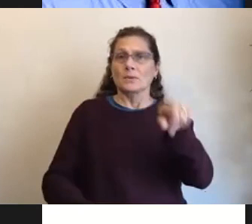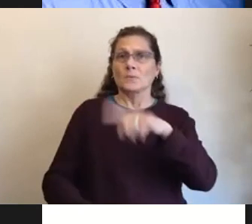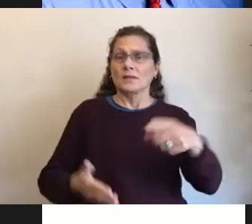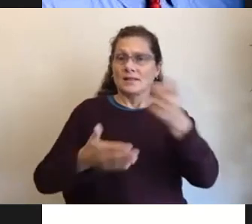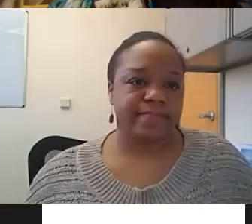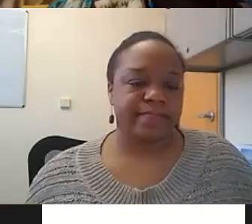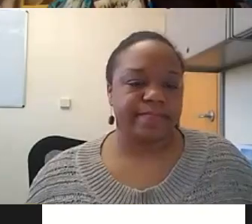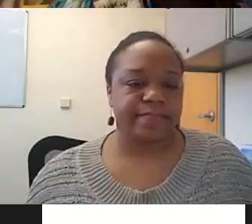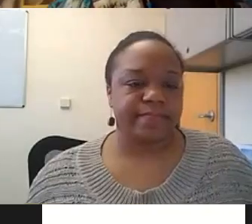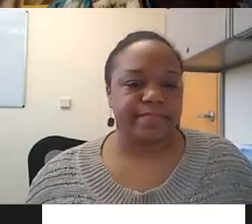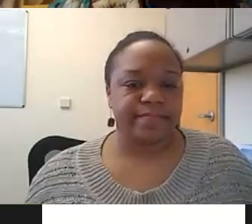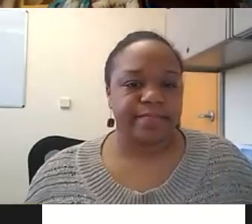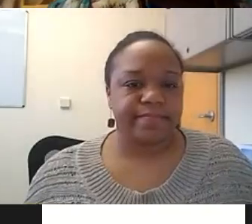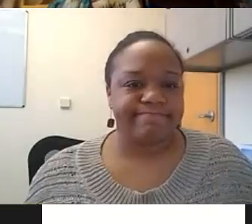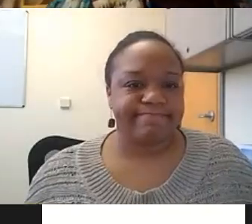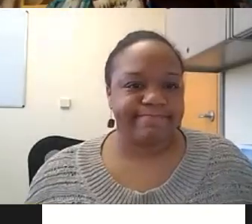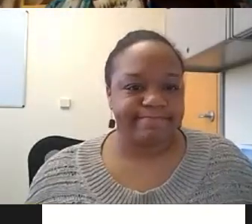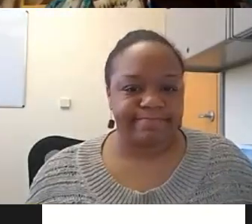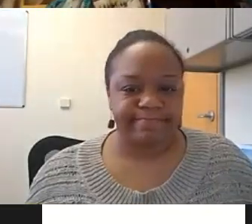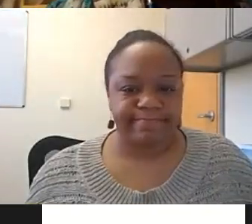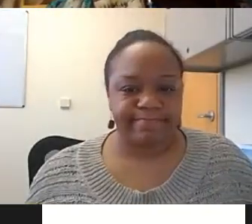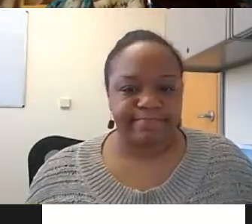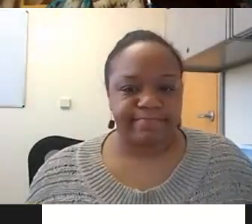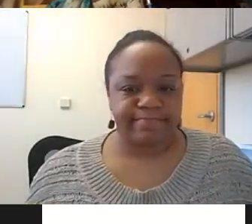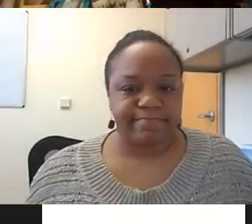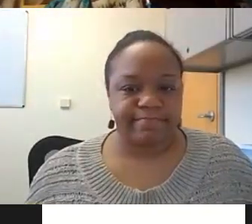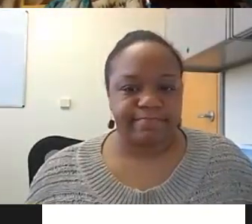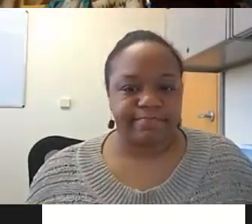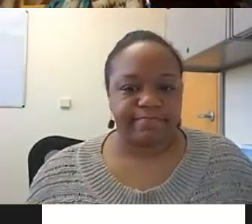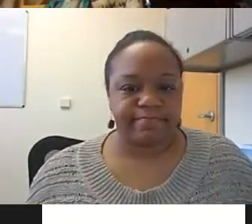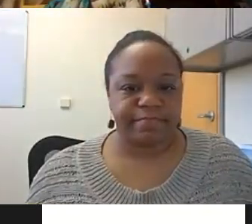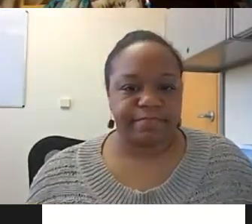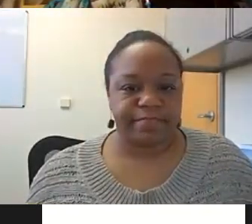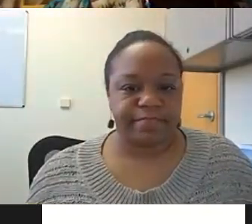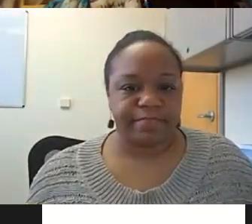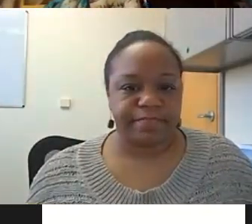Thanks, everyone. Thank you.